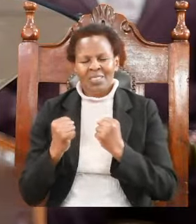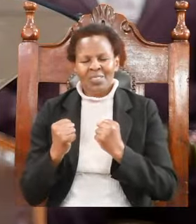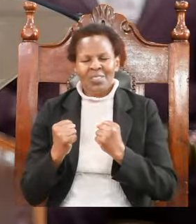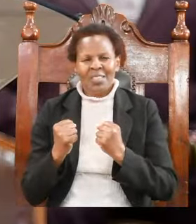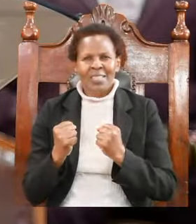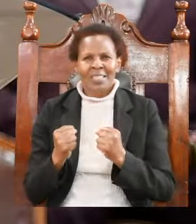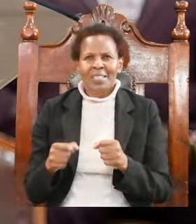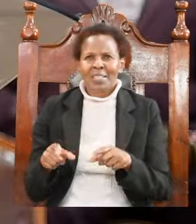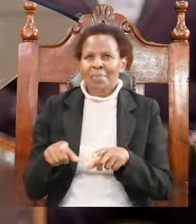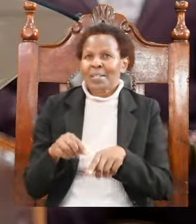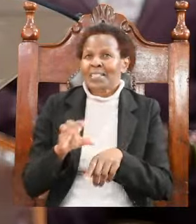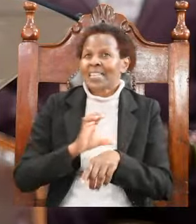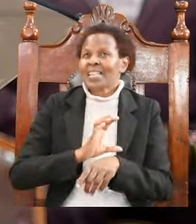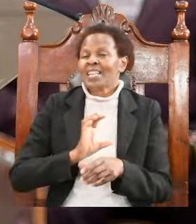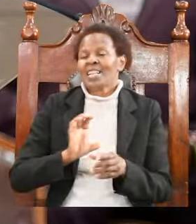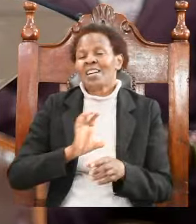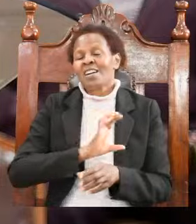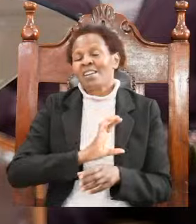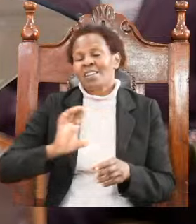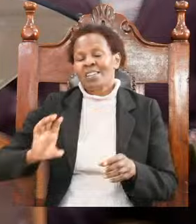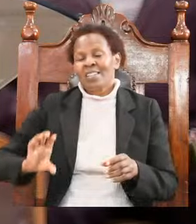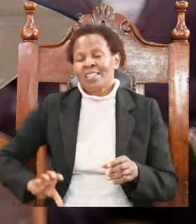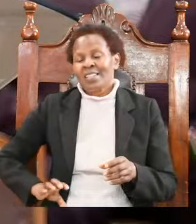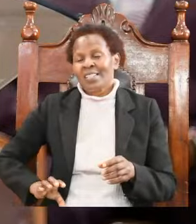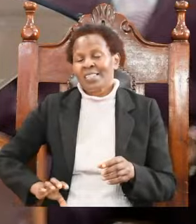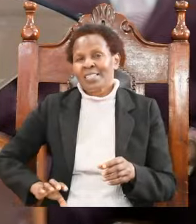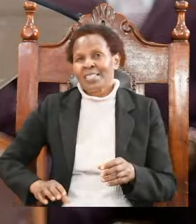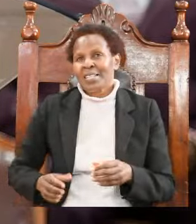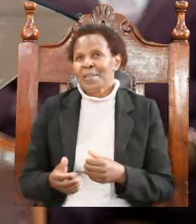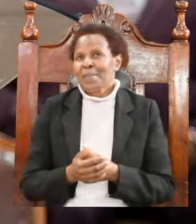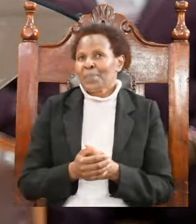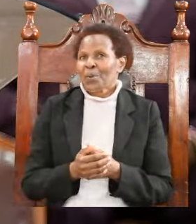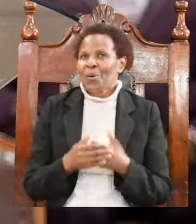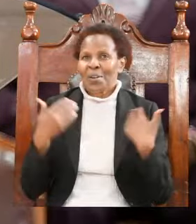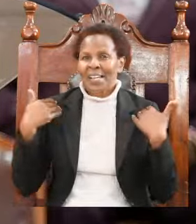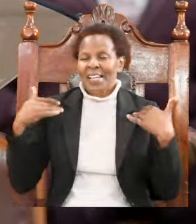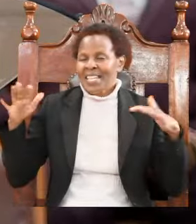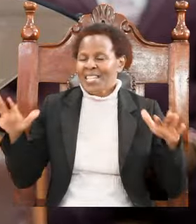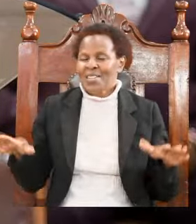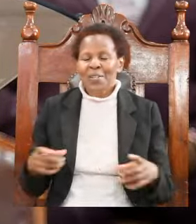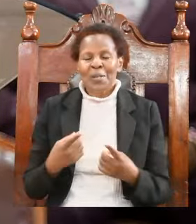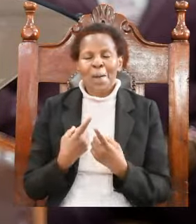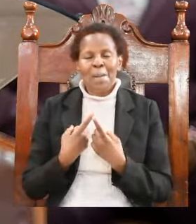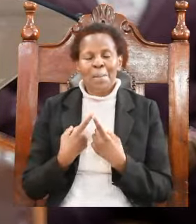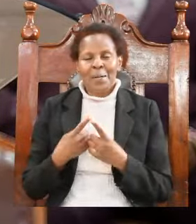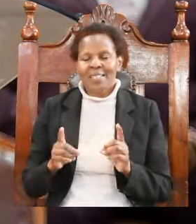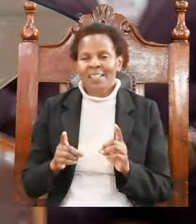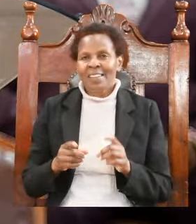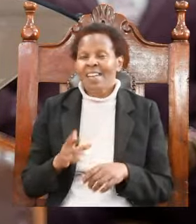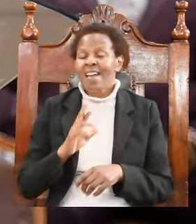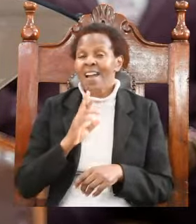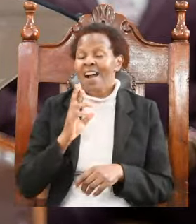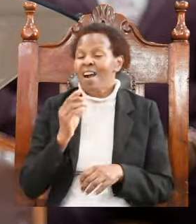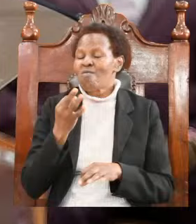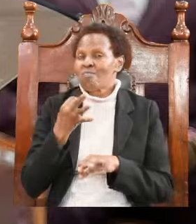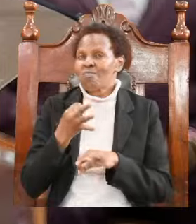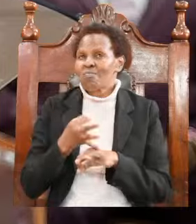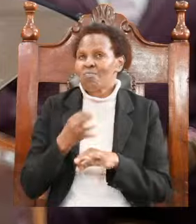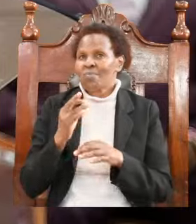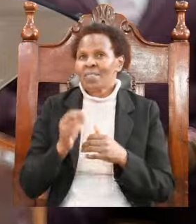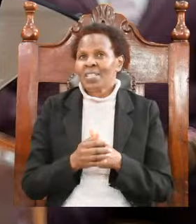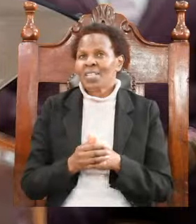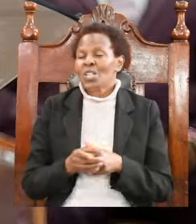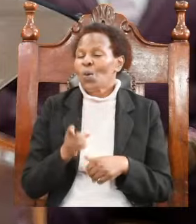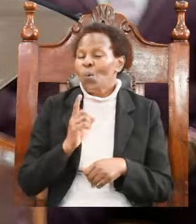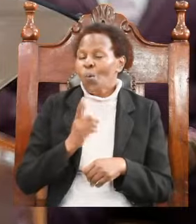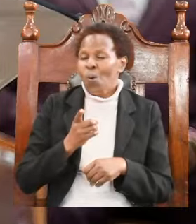Christ. In actual sense, they look like the 24 elders. One has a few. And he warns him about